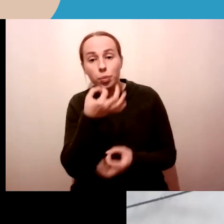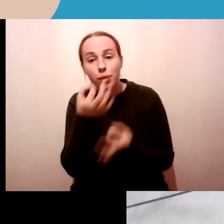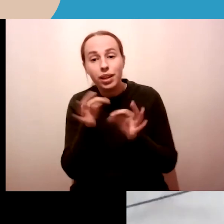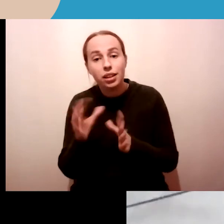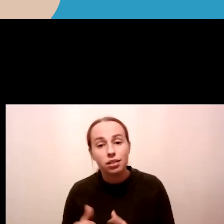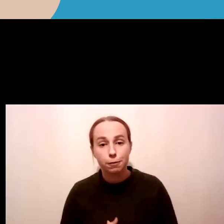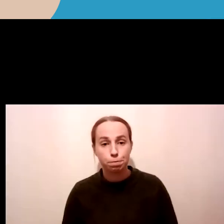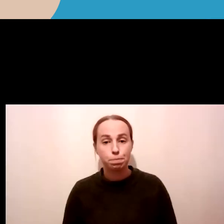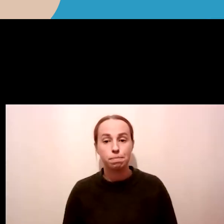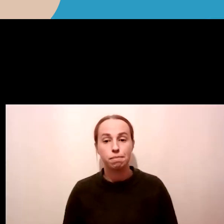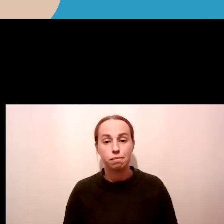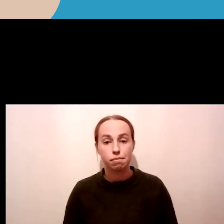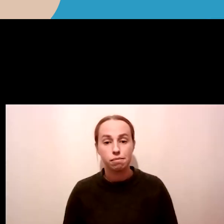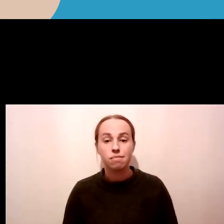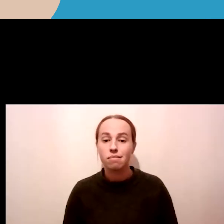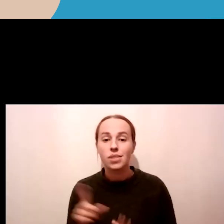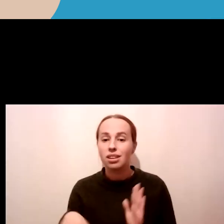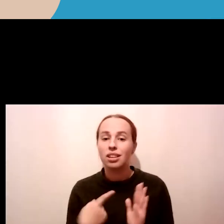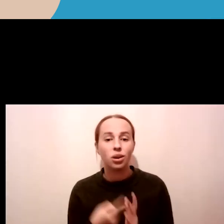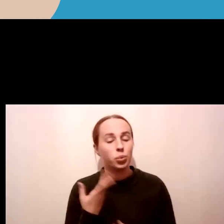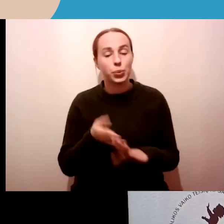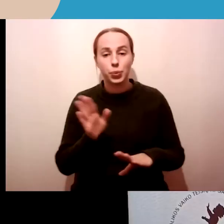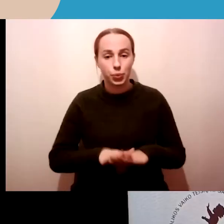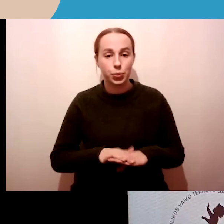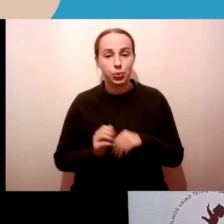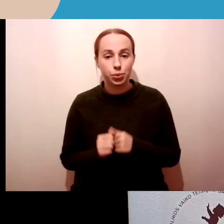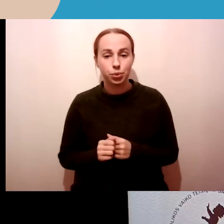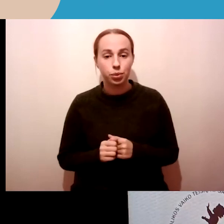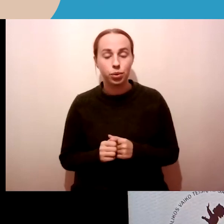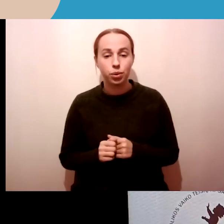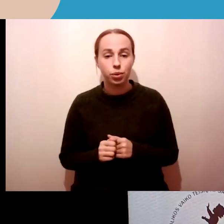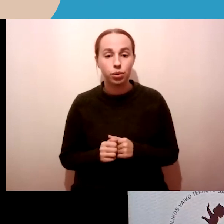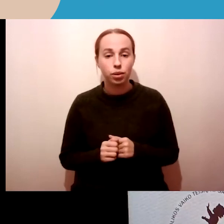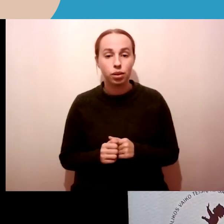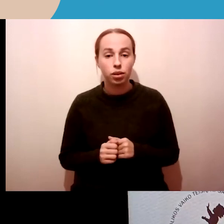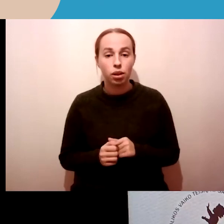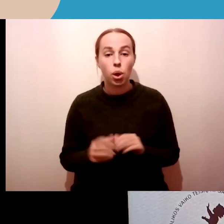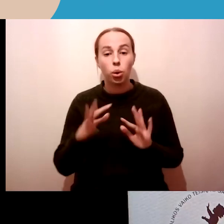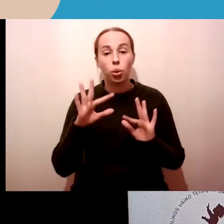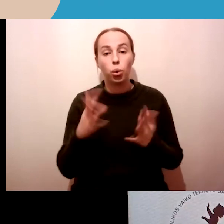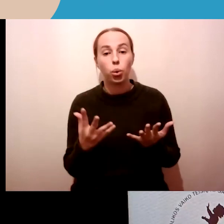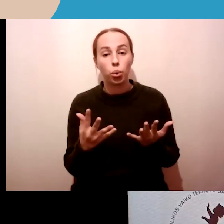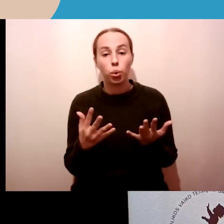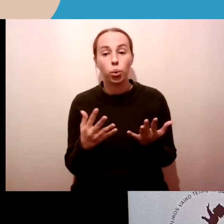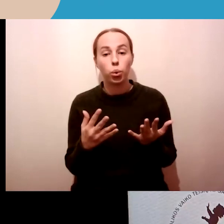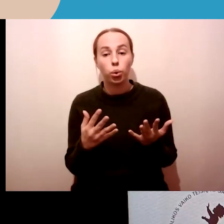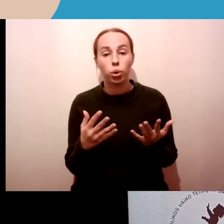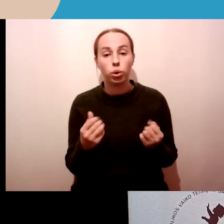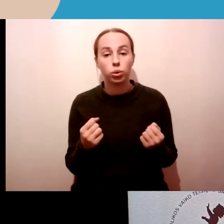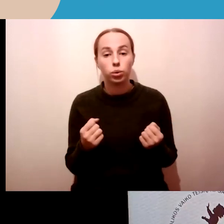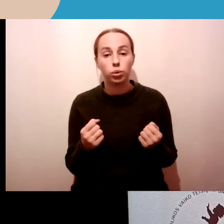Edita, would you like to add something? Indeed, the question is really difficult.